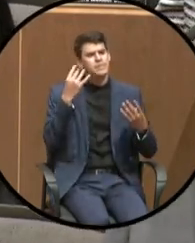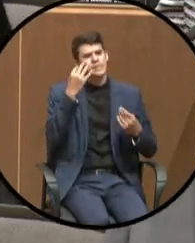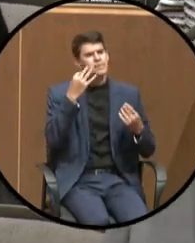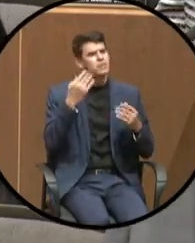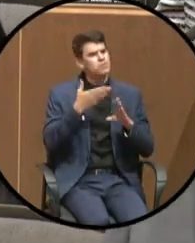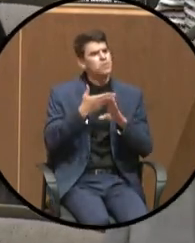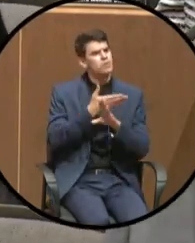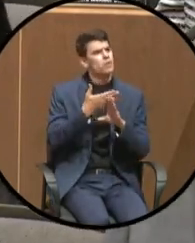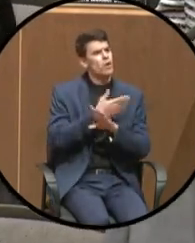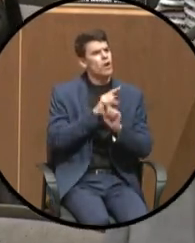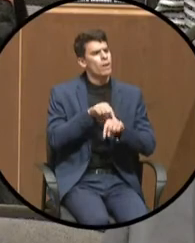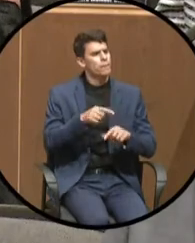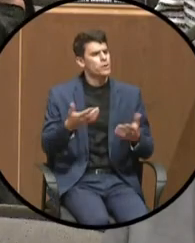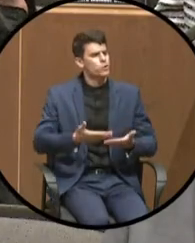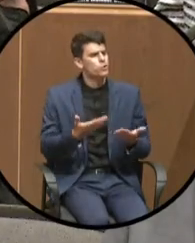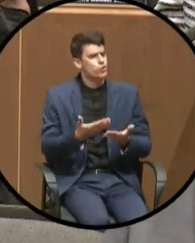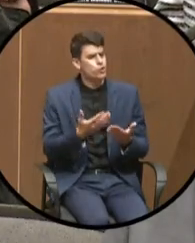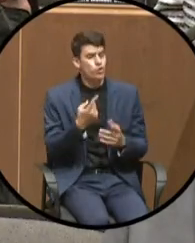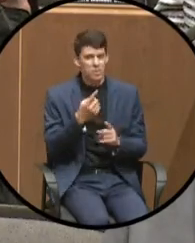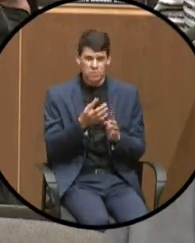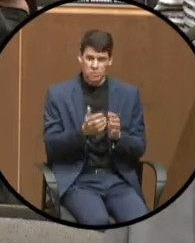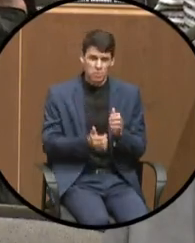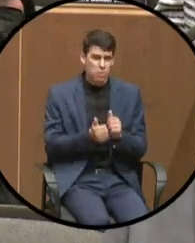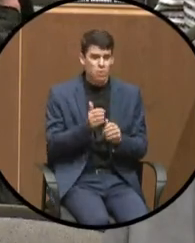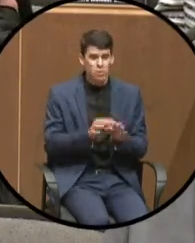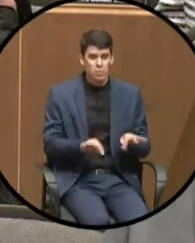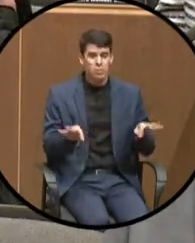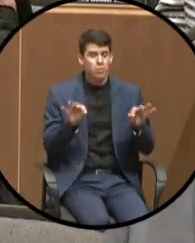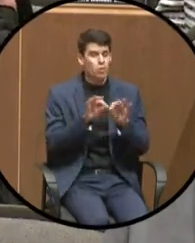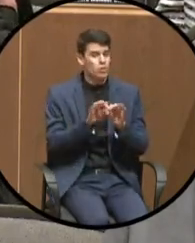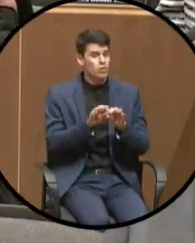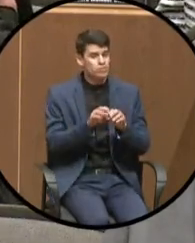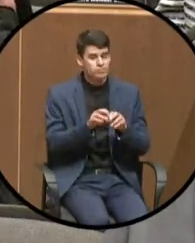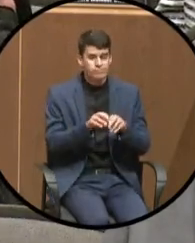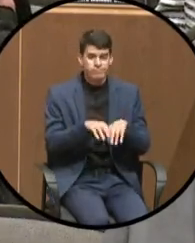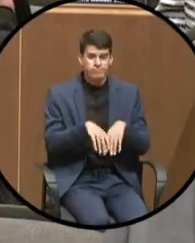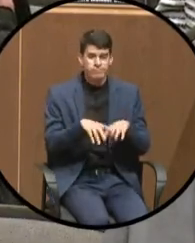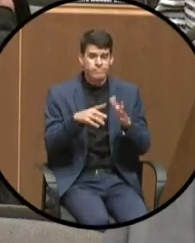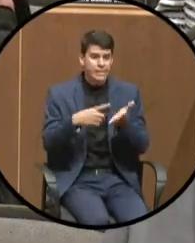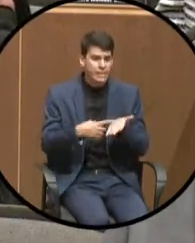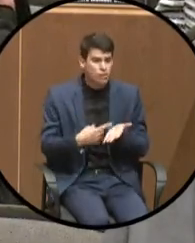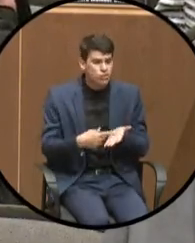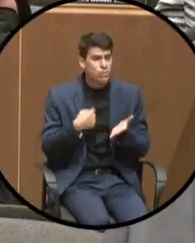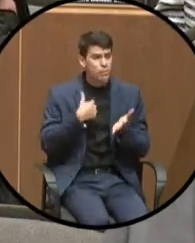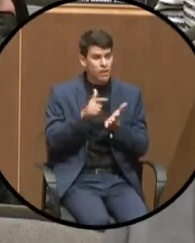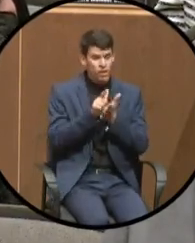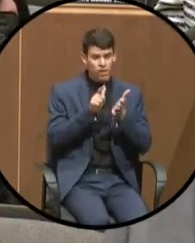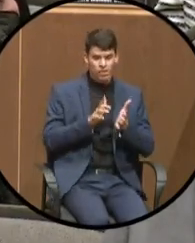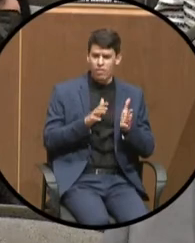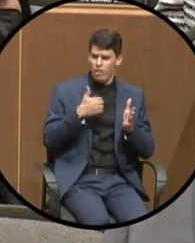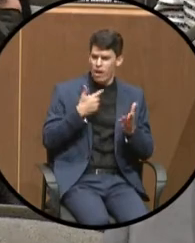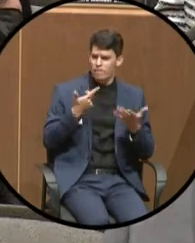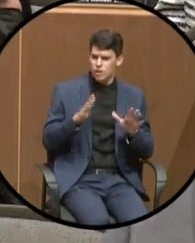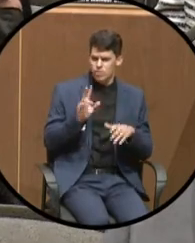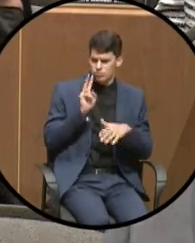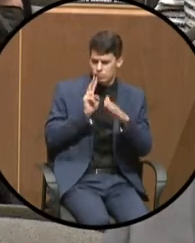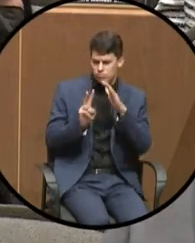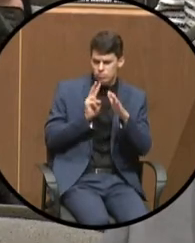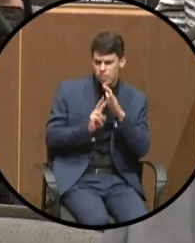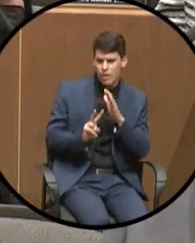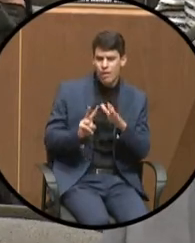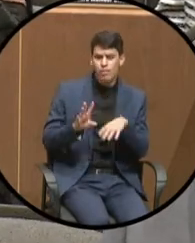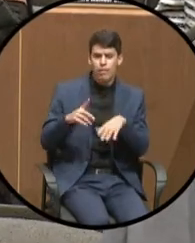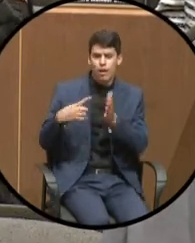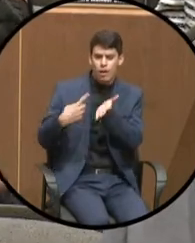meeting about one of the most important issues of our time, as an attorney, I try to anticipate the arguments an opposing